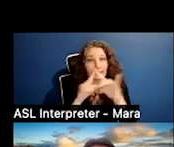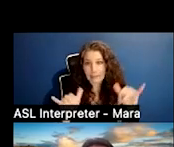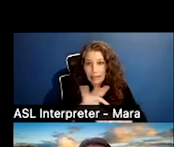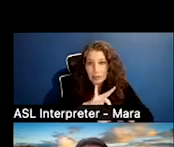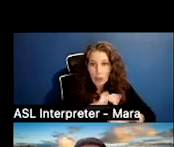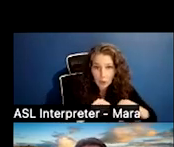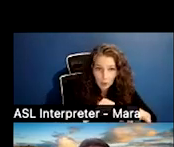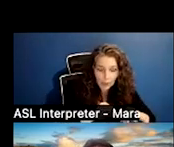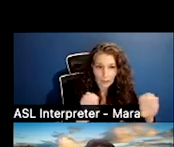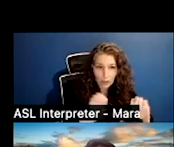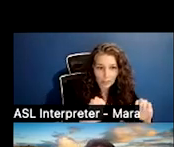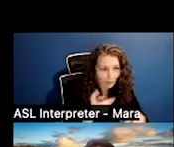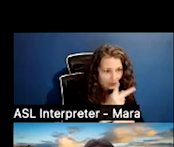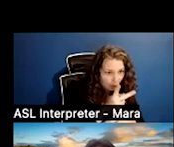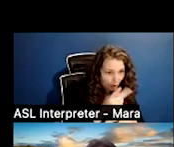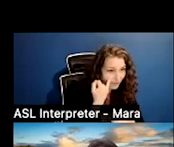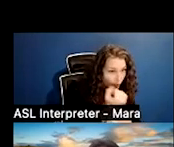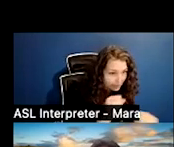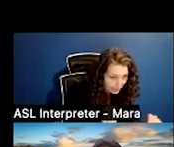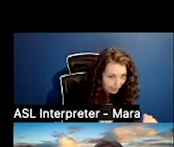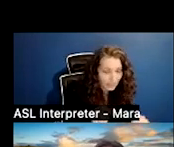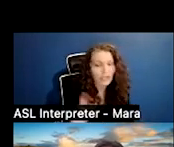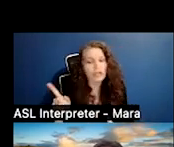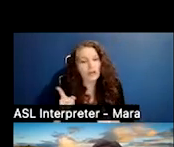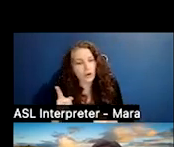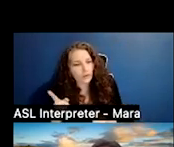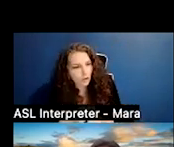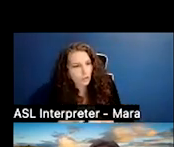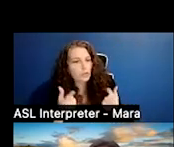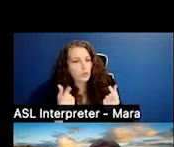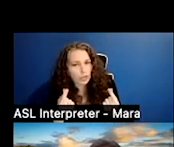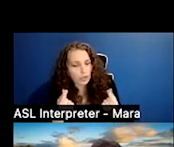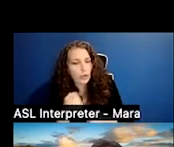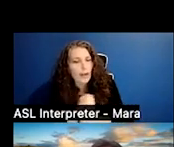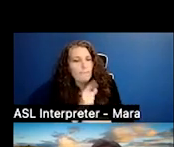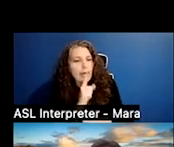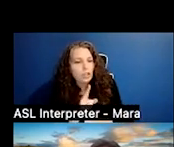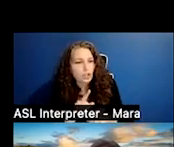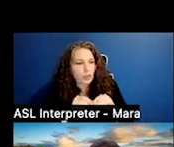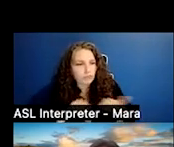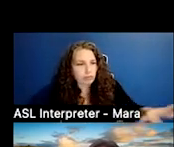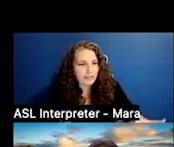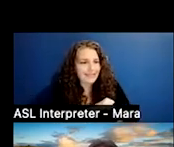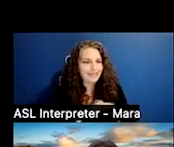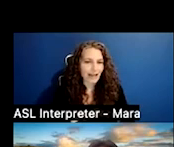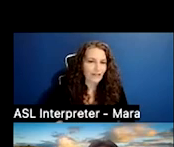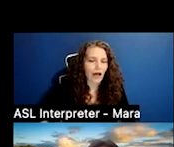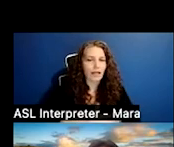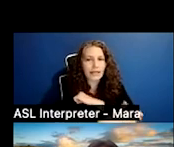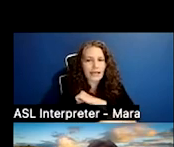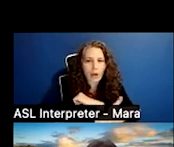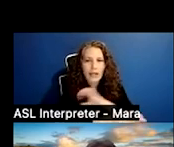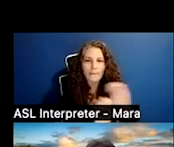So our next steps, which getting over that initial step, was to make sure we deploy staff to the County Emergency Operations